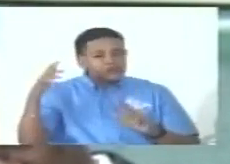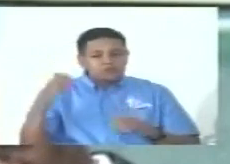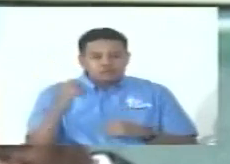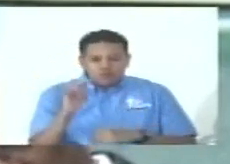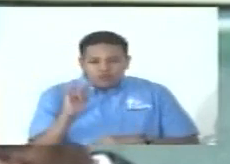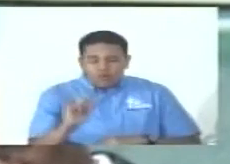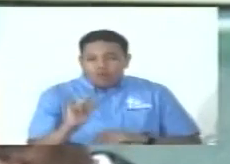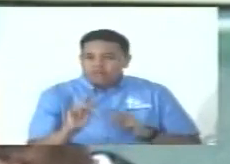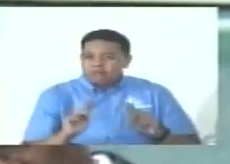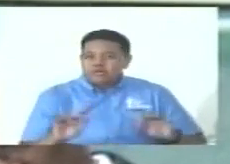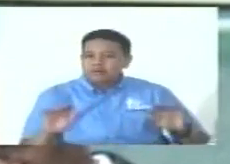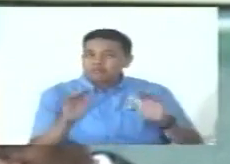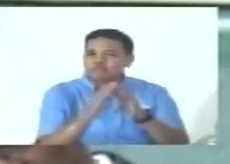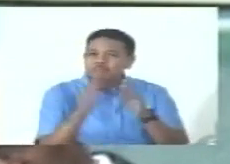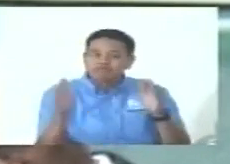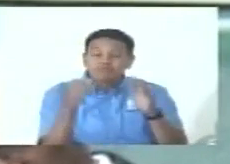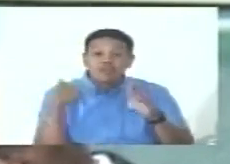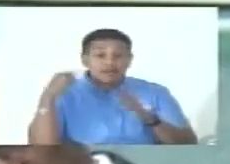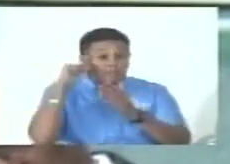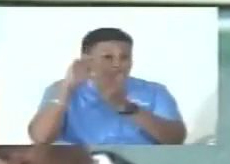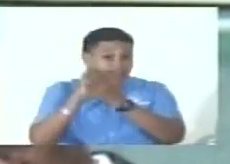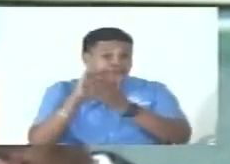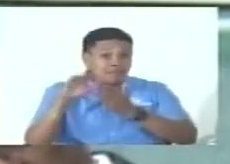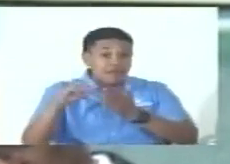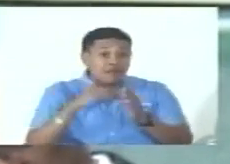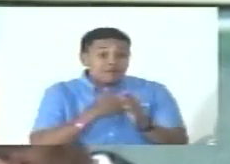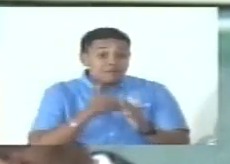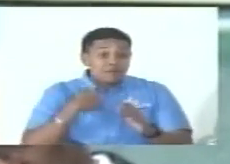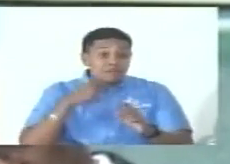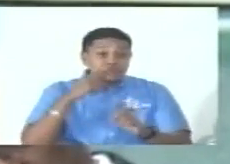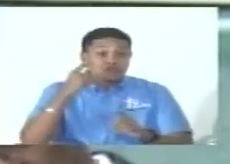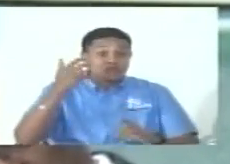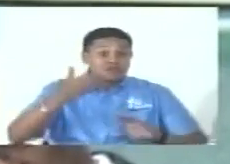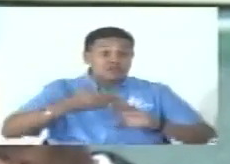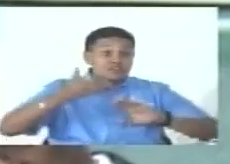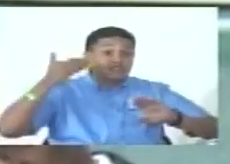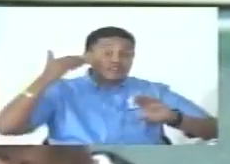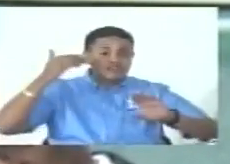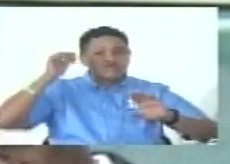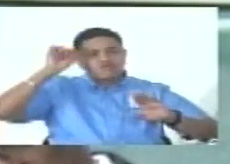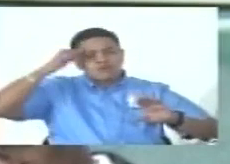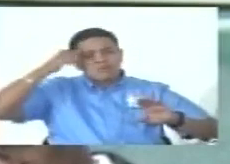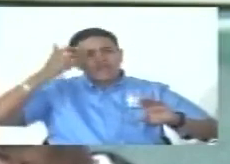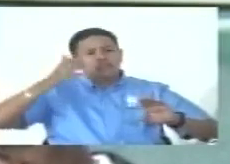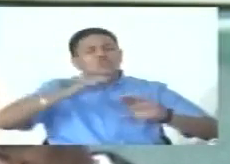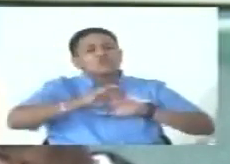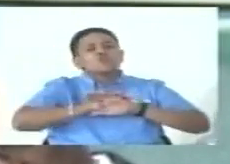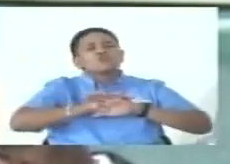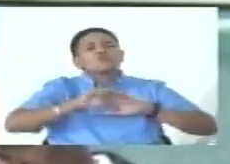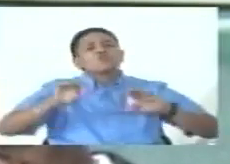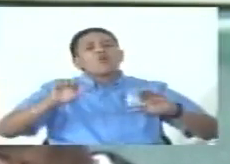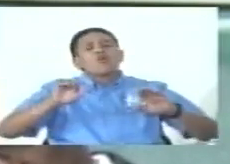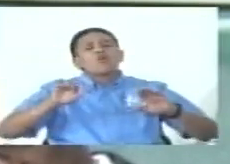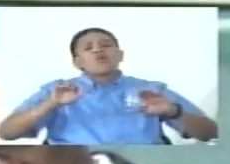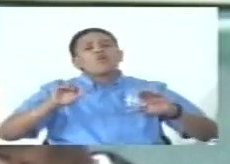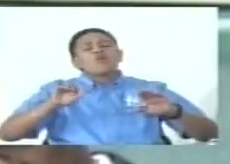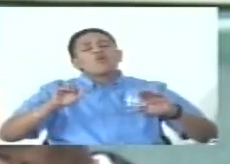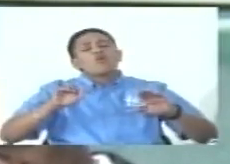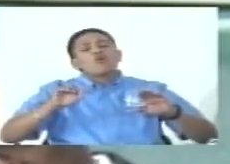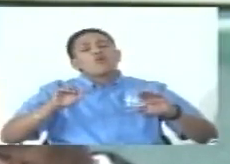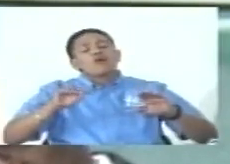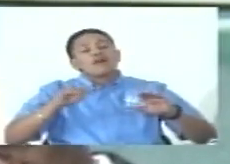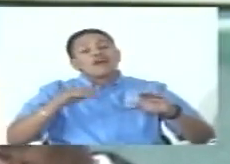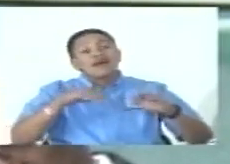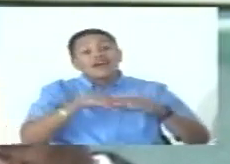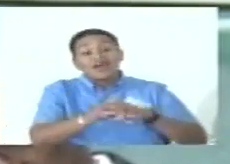as parliamentarians, we are ever reminded, do not enter if